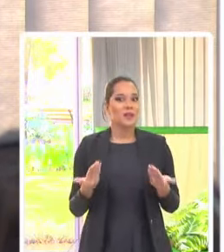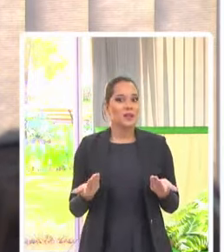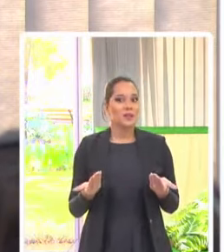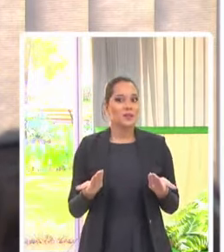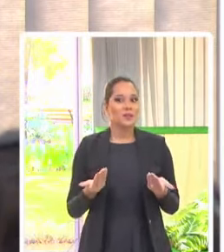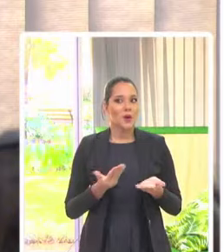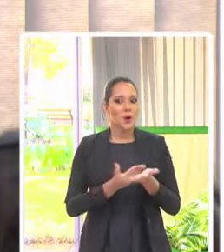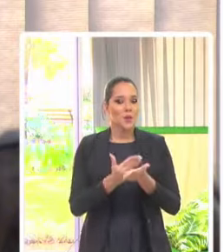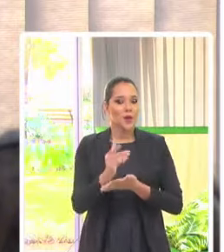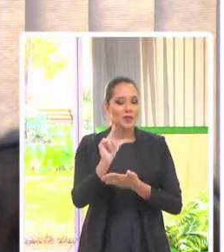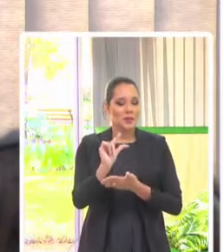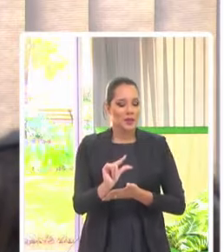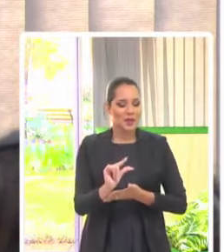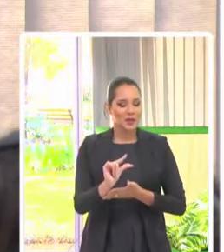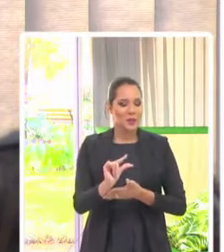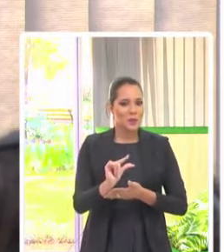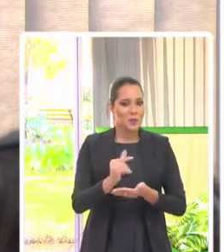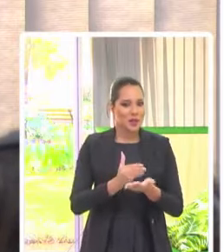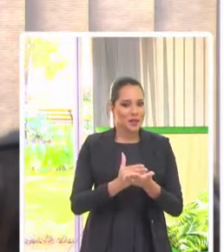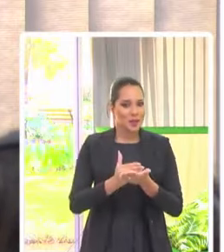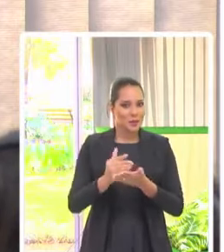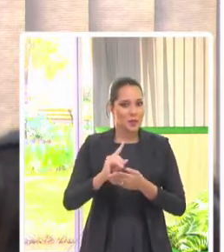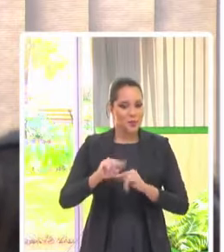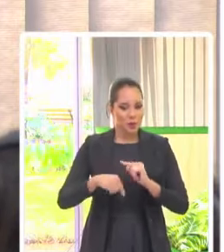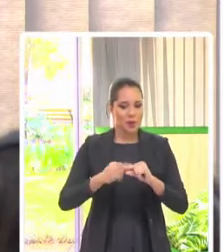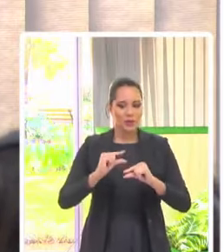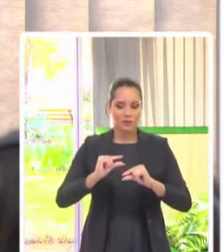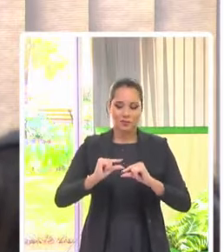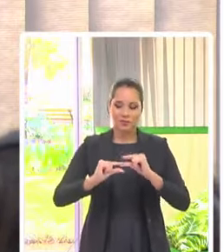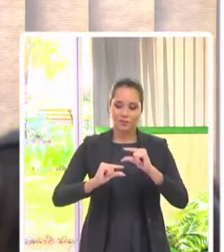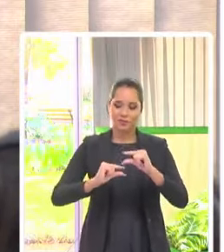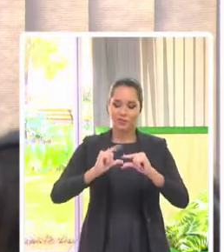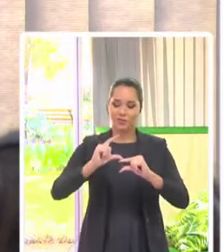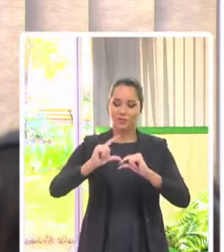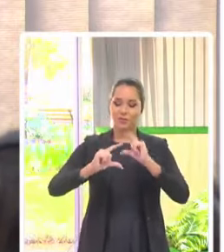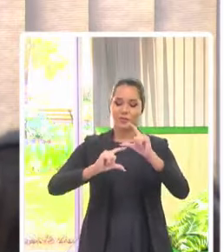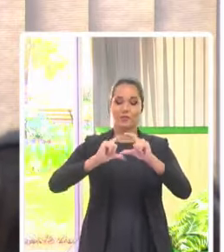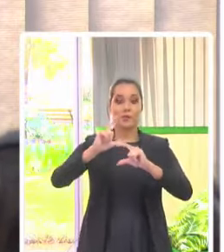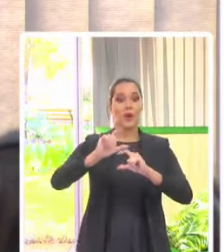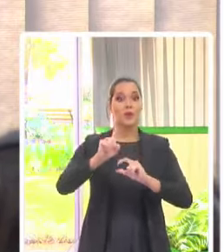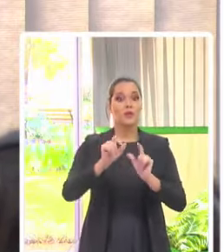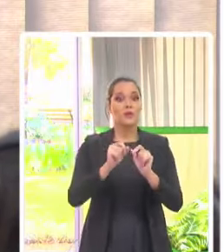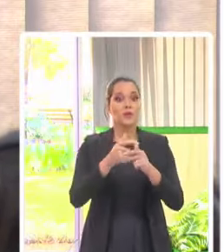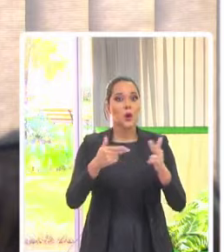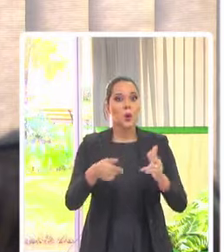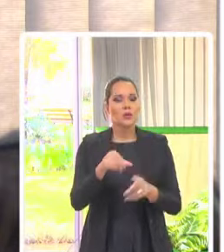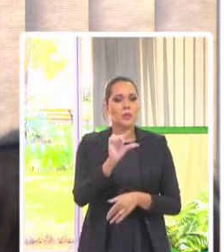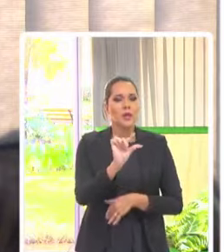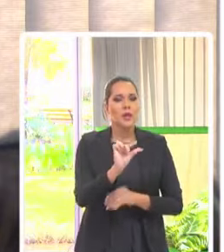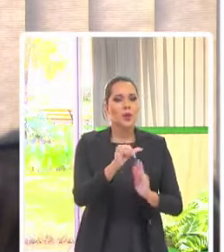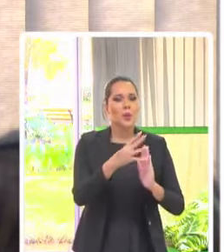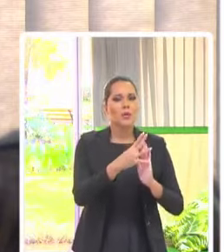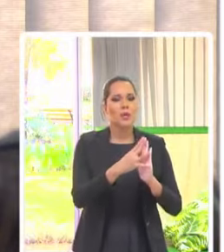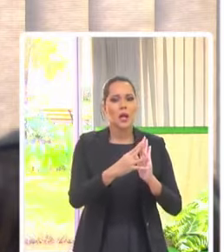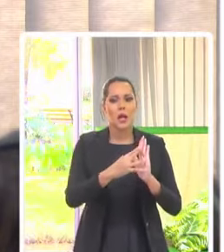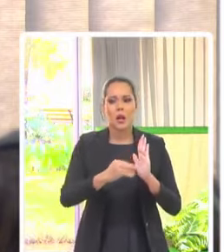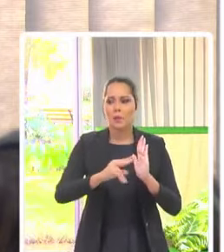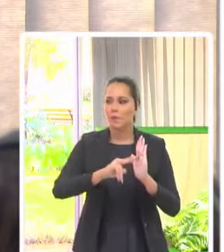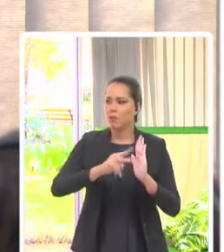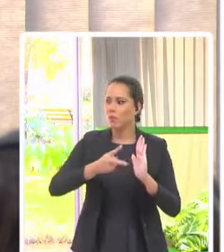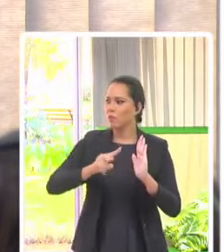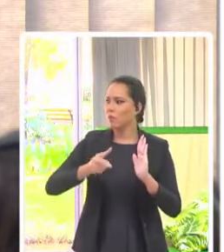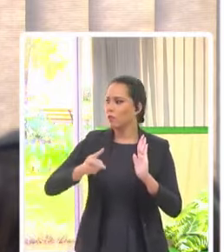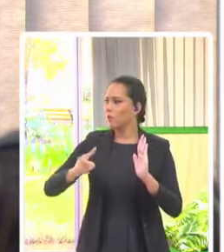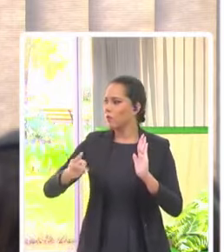happen, because when you make it small, you can replicate it thousands of times, and then it makes a bigger